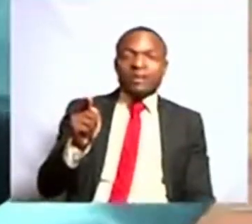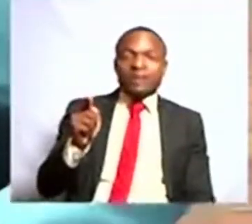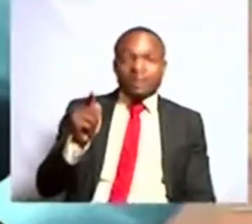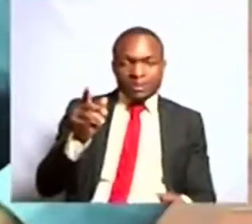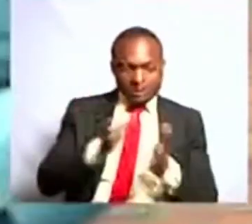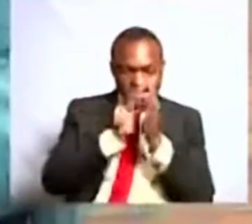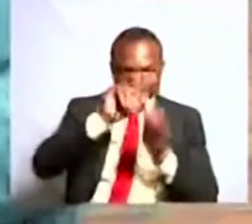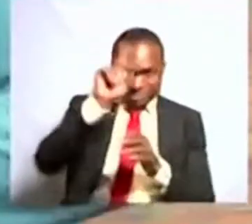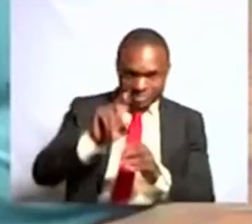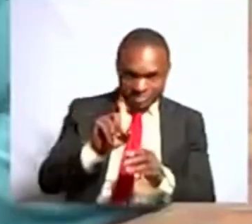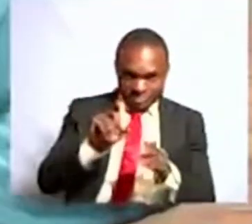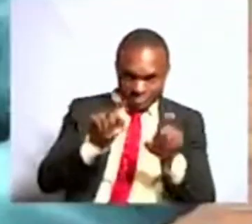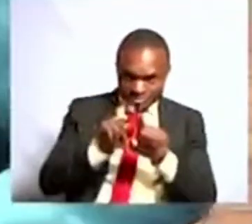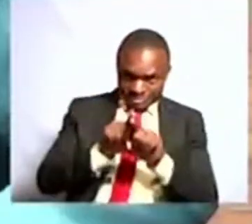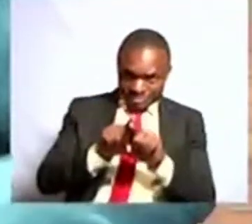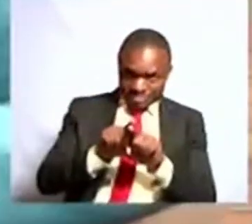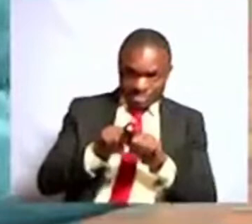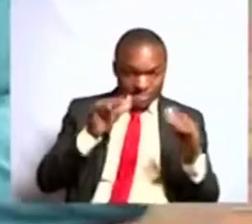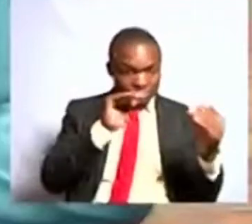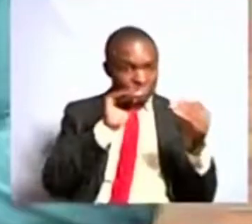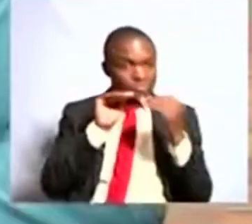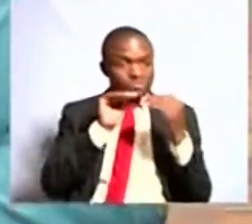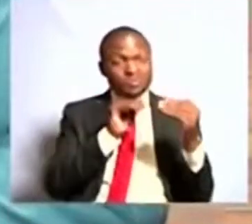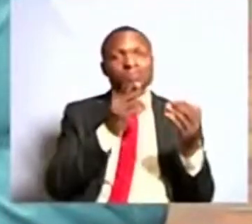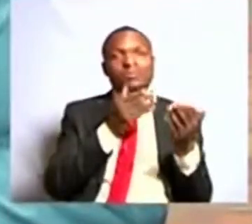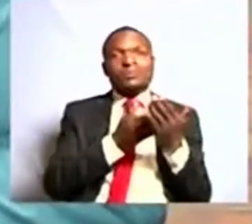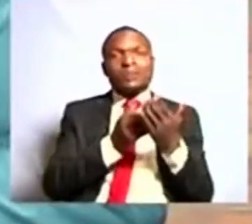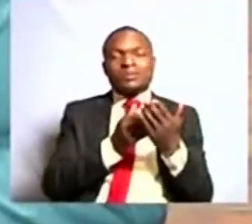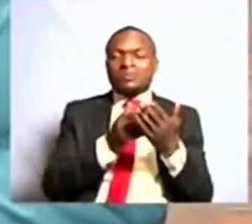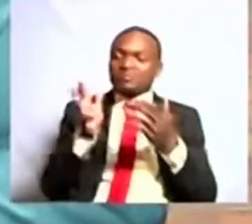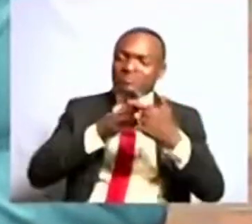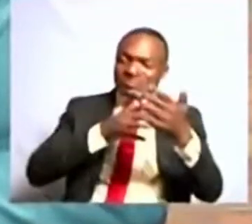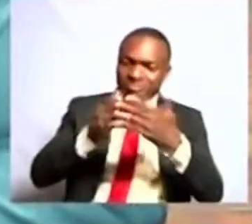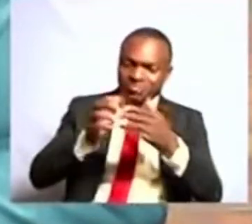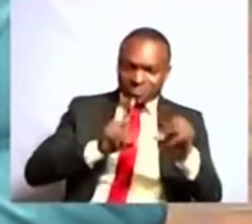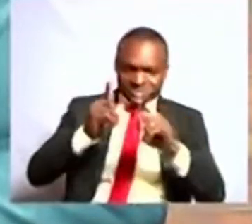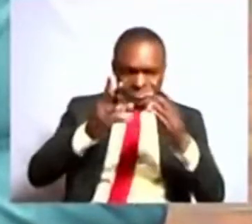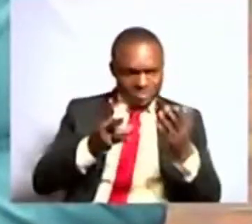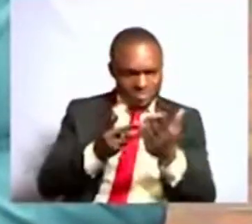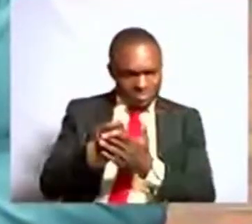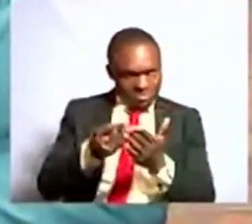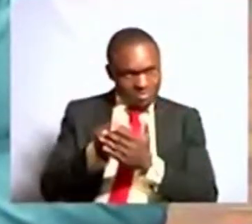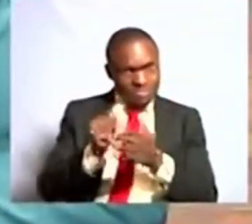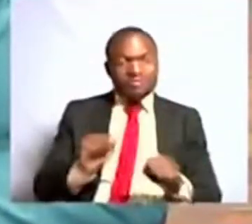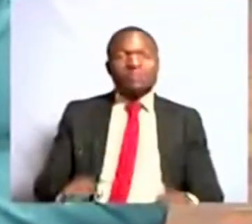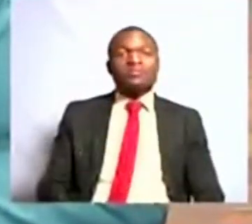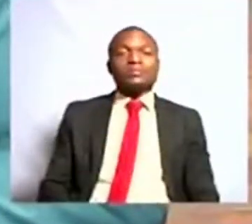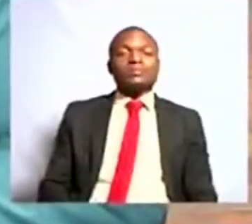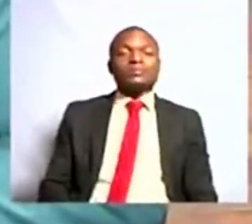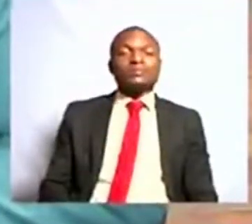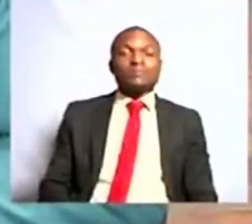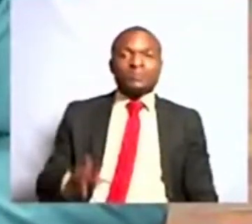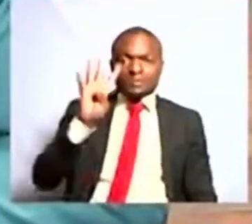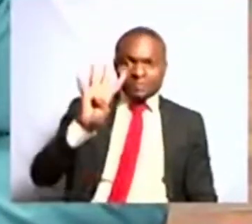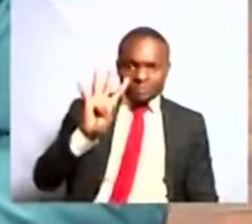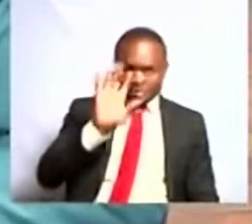also, Chair, the query here is very straightforward, Director Finance. The